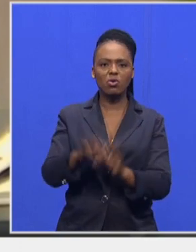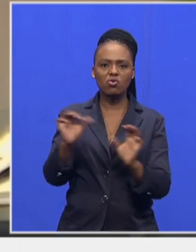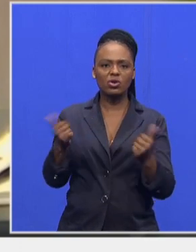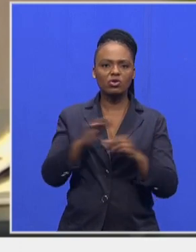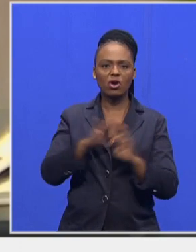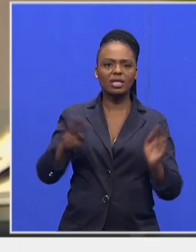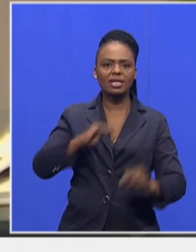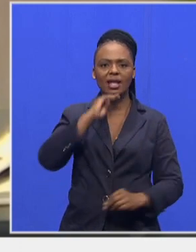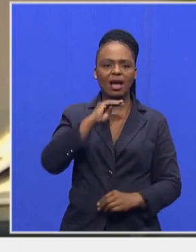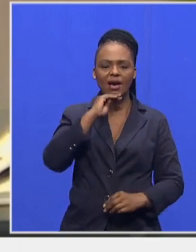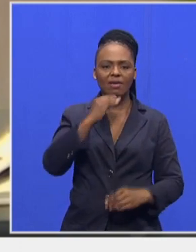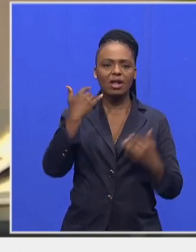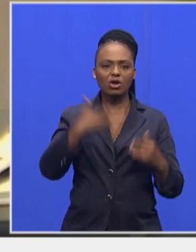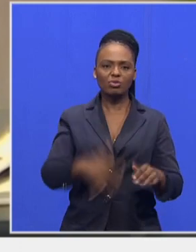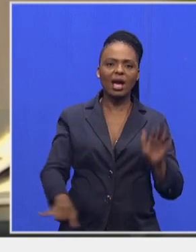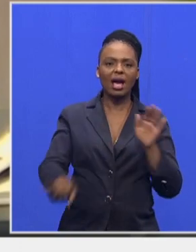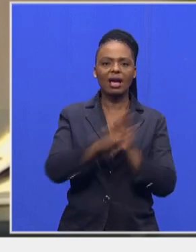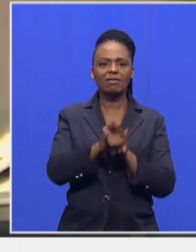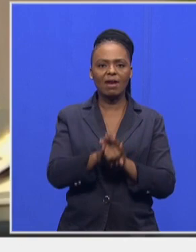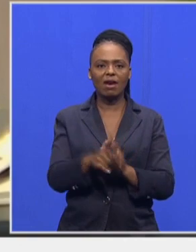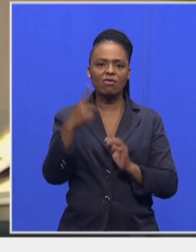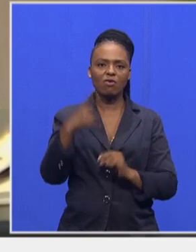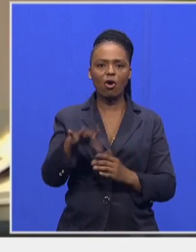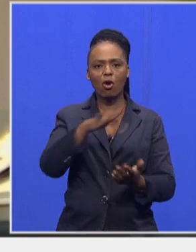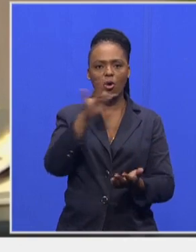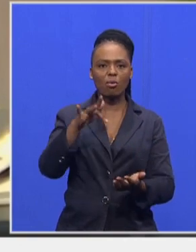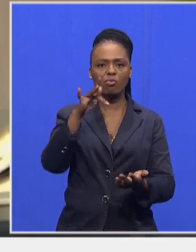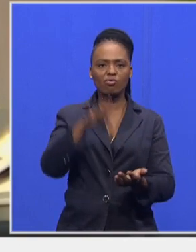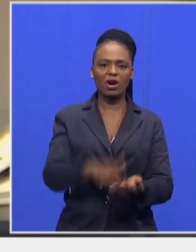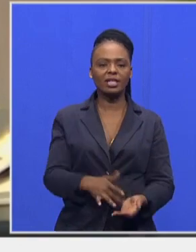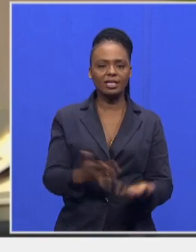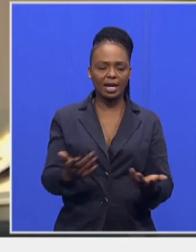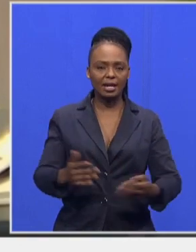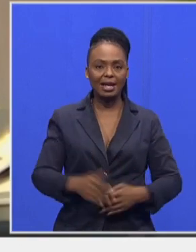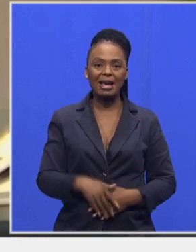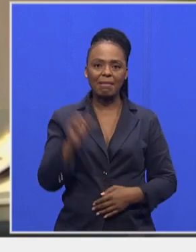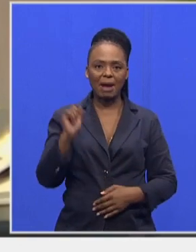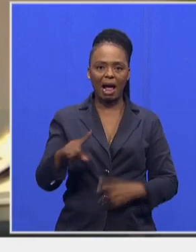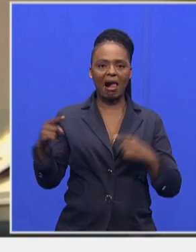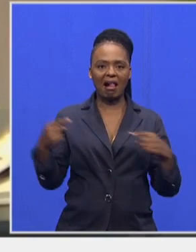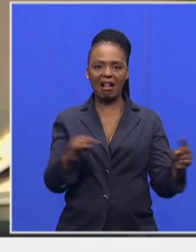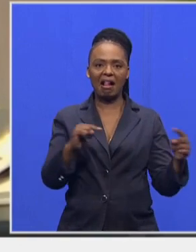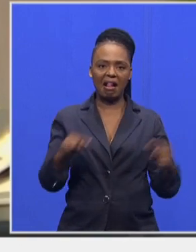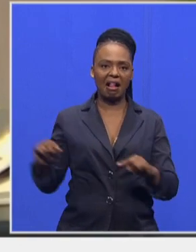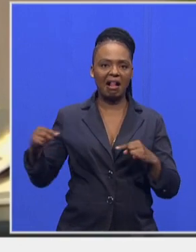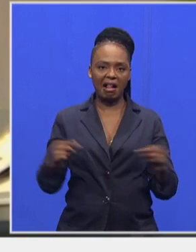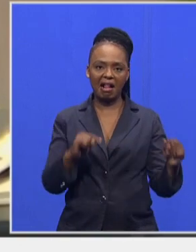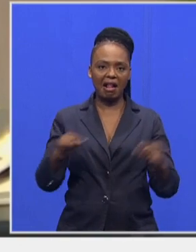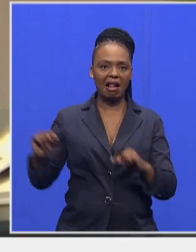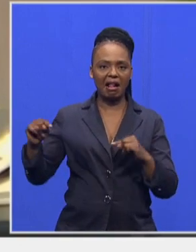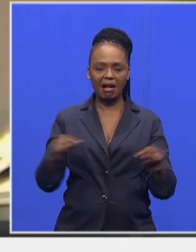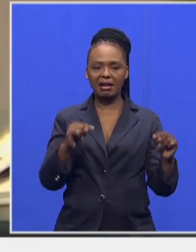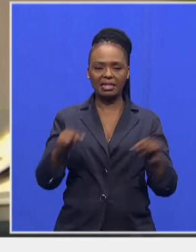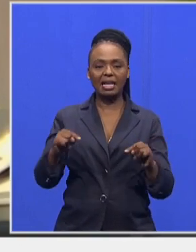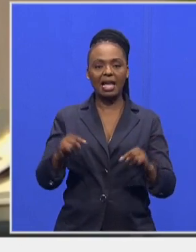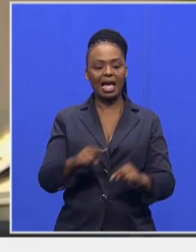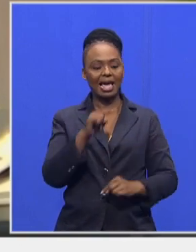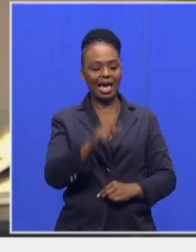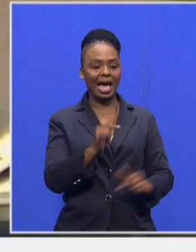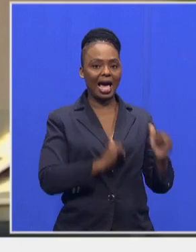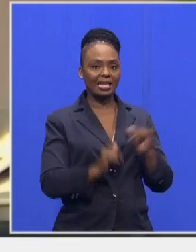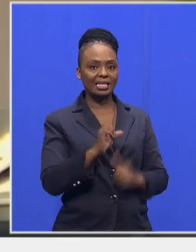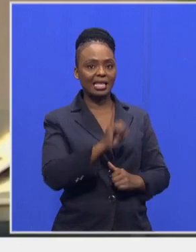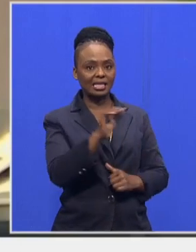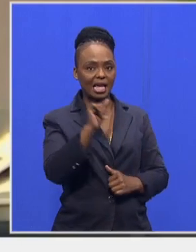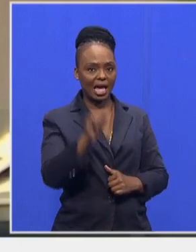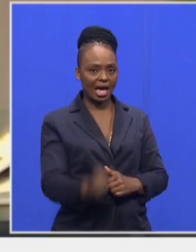enough to be identified for this position. So that is causing a lot of problems, and of course Action SA as well